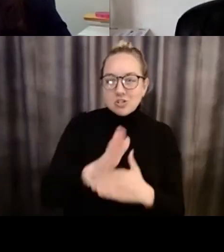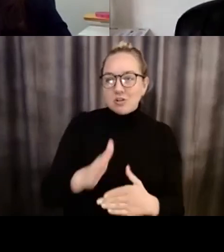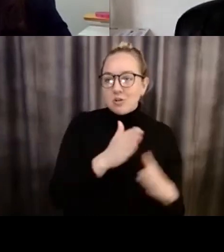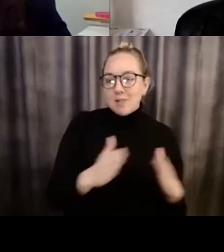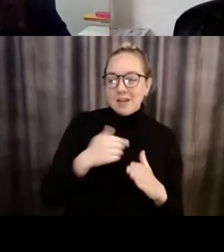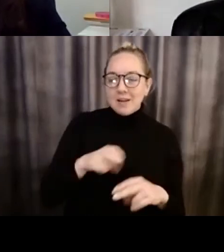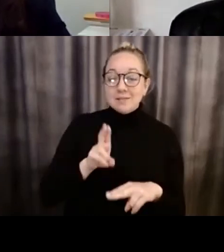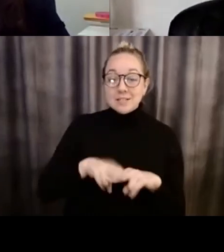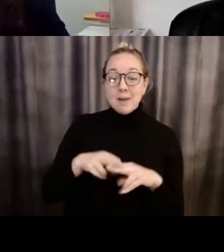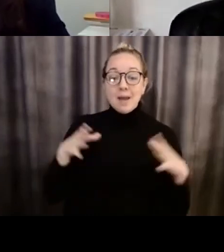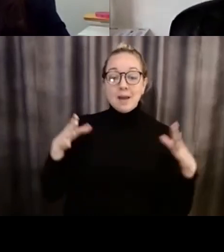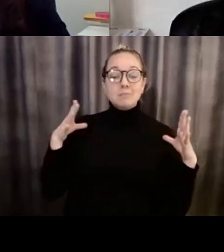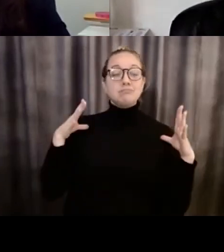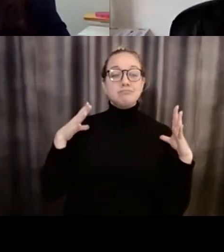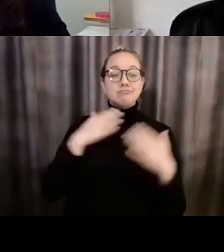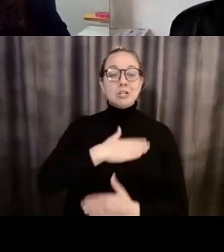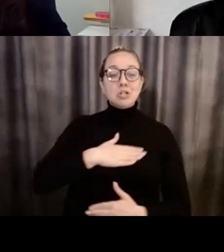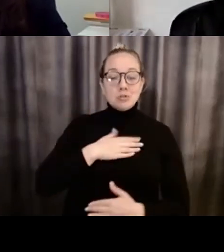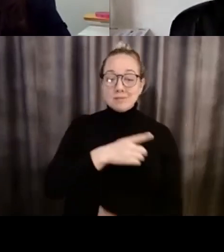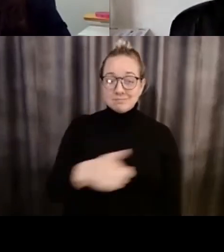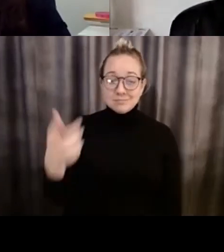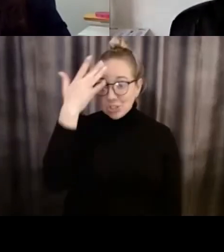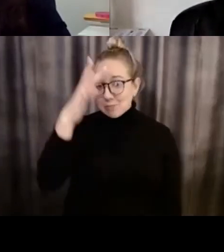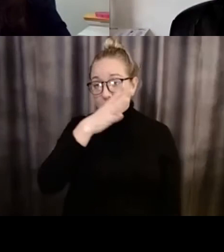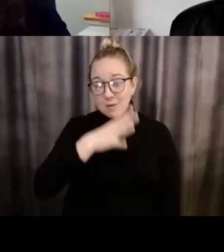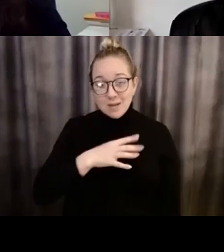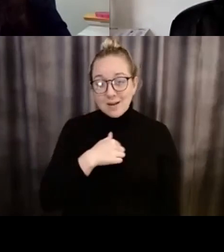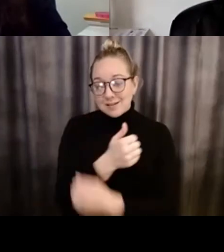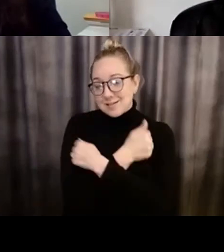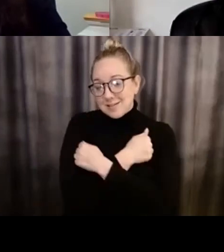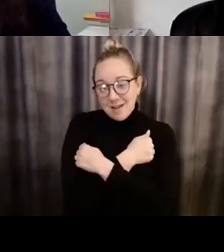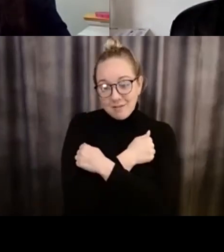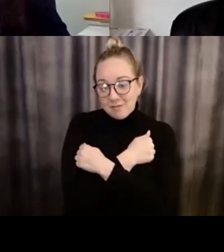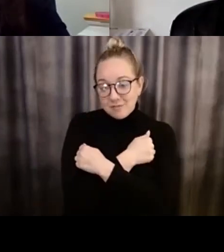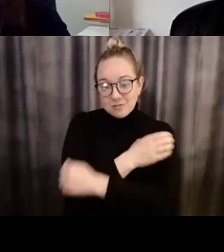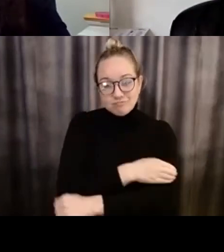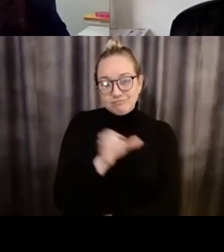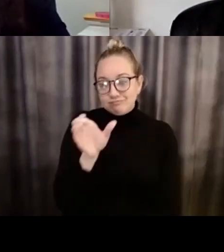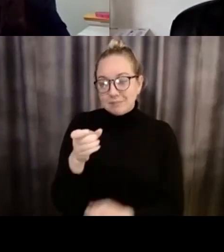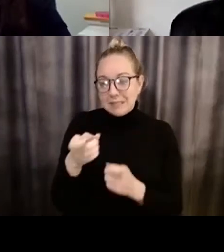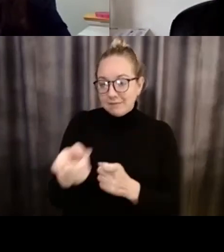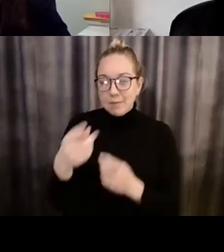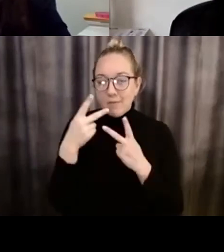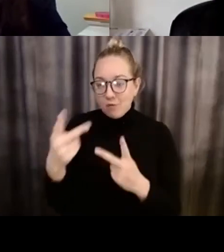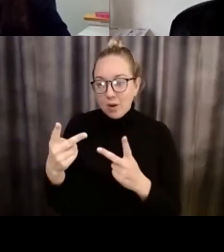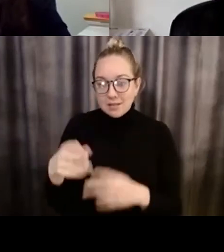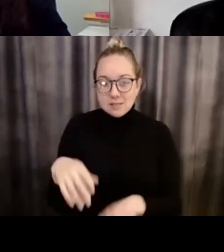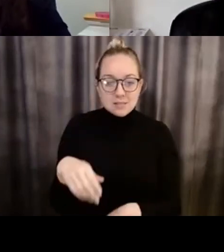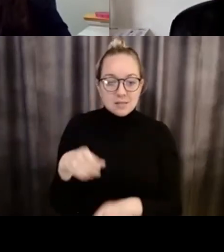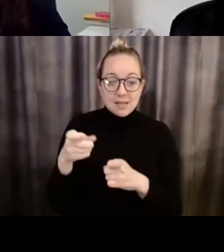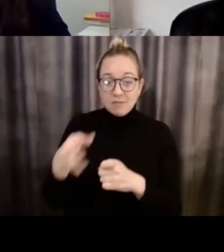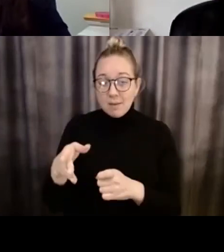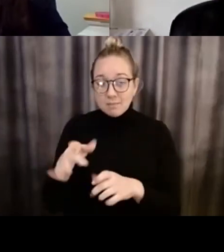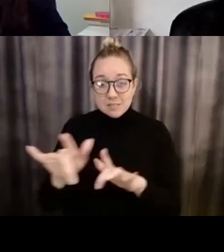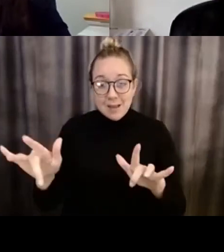right? They are smart women, and I just love to give them a voice and give them a space and give them exposure to the business as